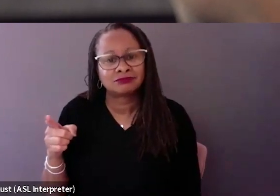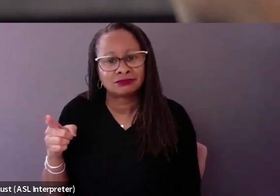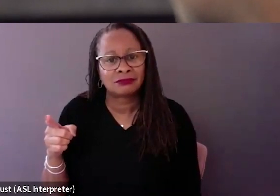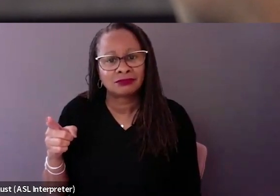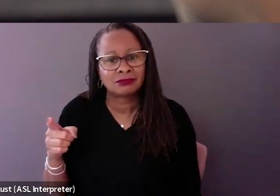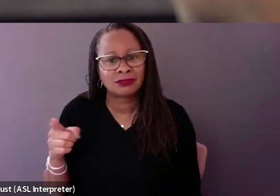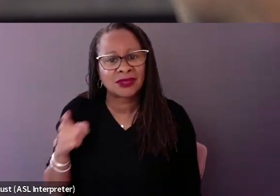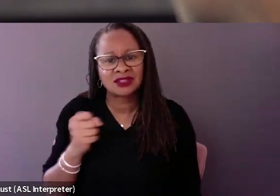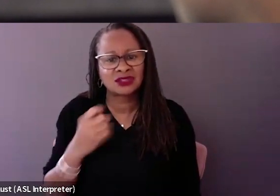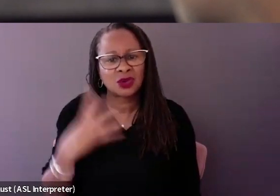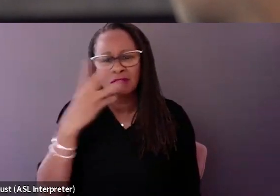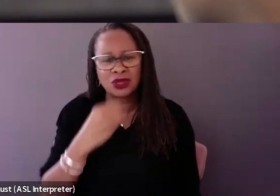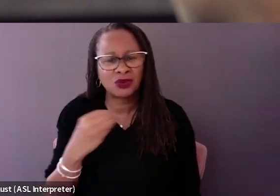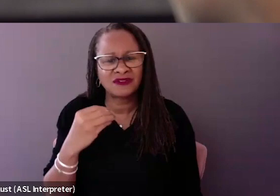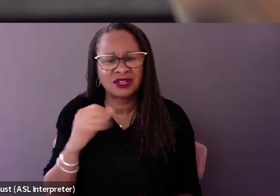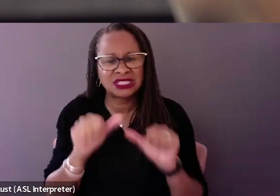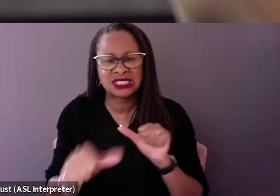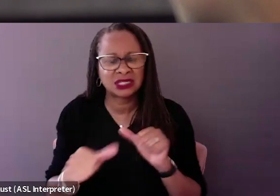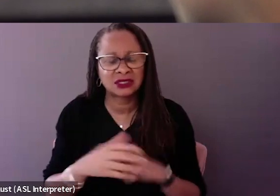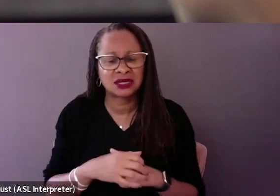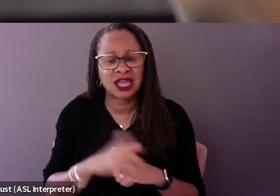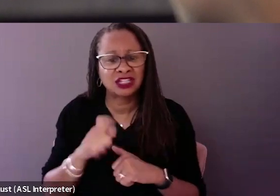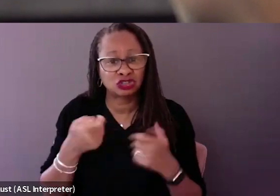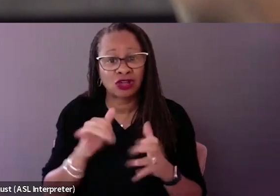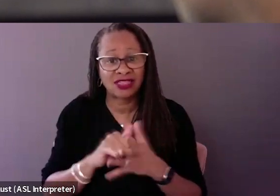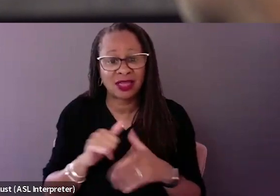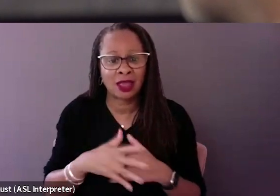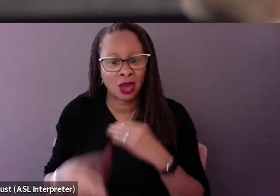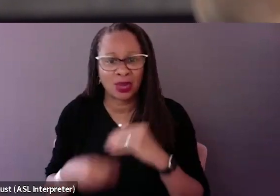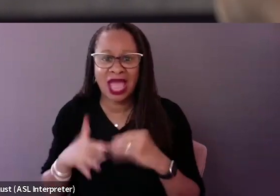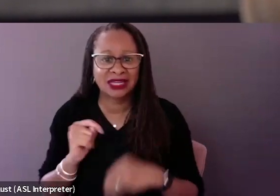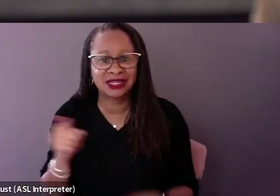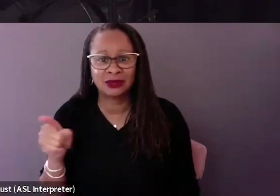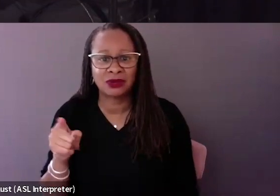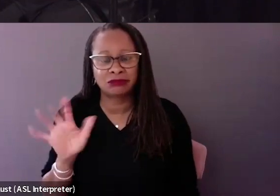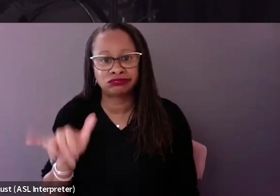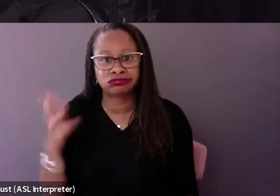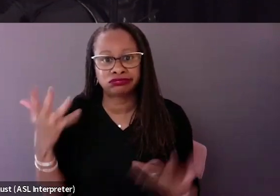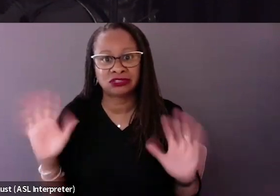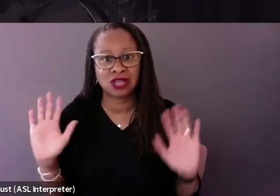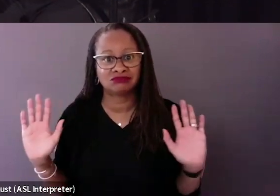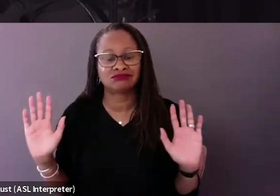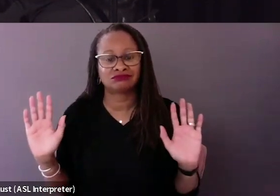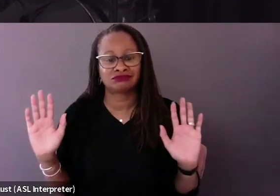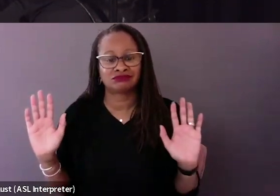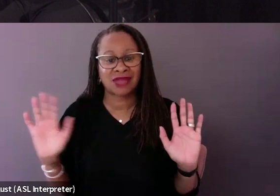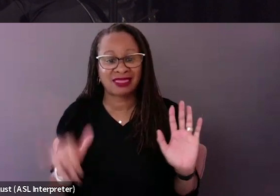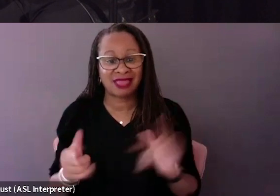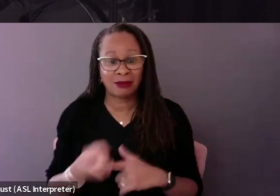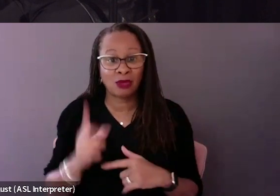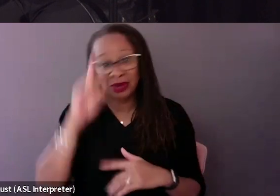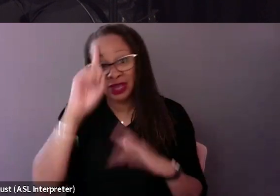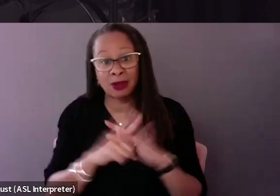so beautifully still there, and you should just try that. And we put it in. It was like, done, movie's over. And at that moment we came up with the